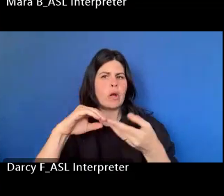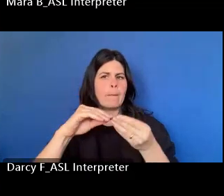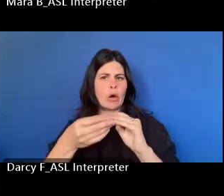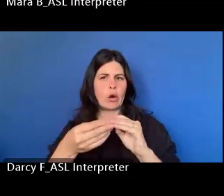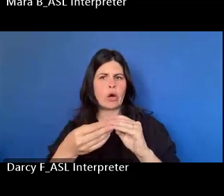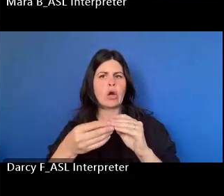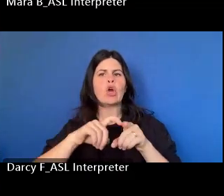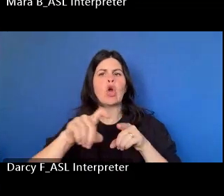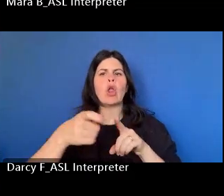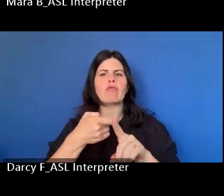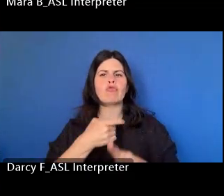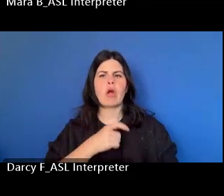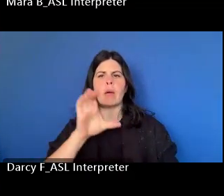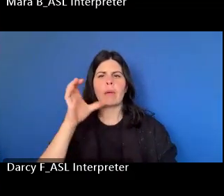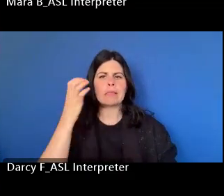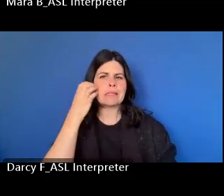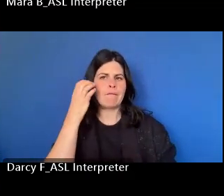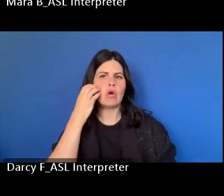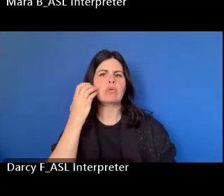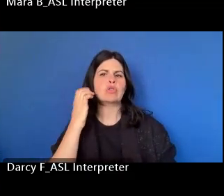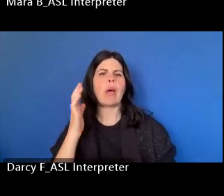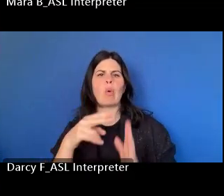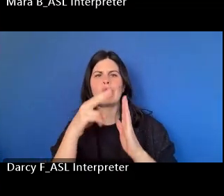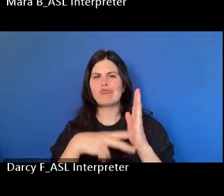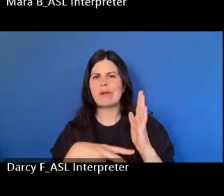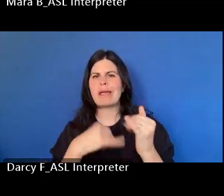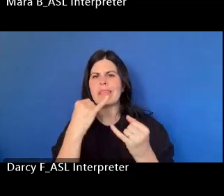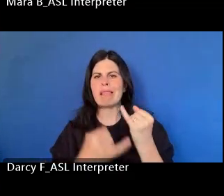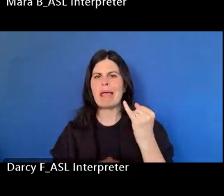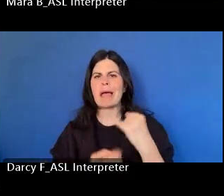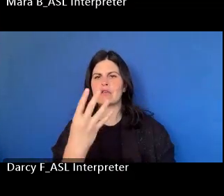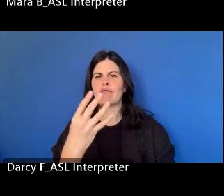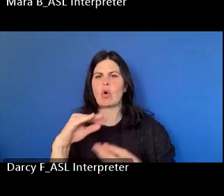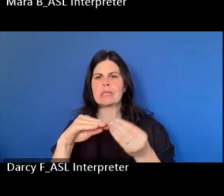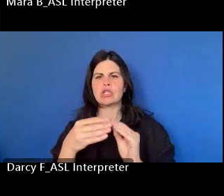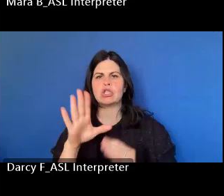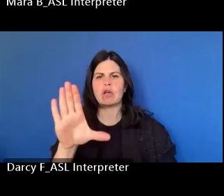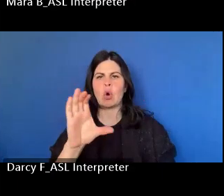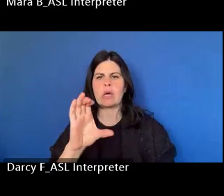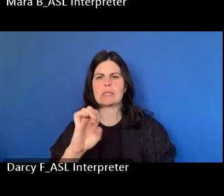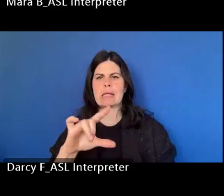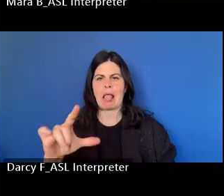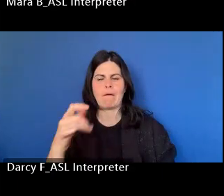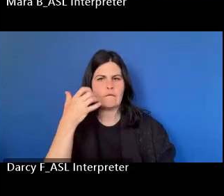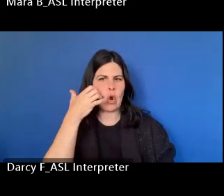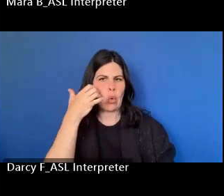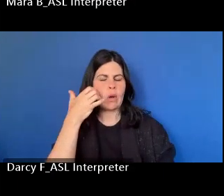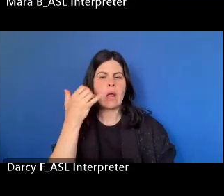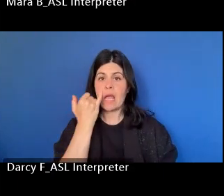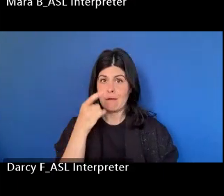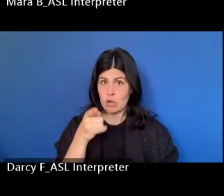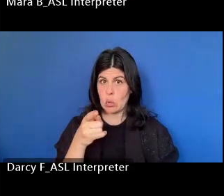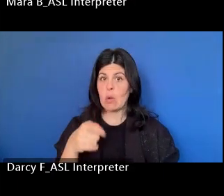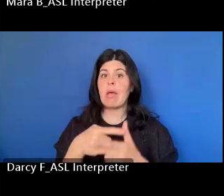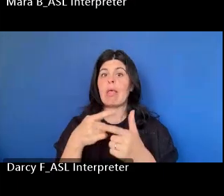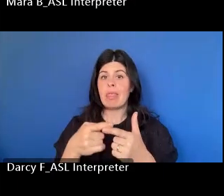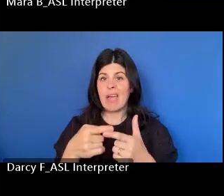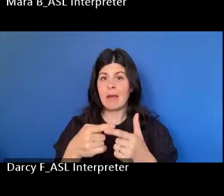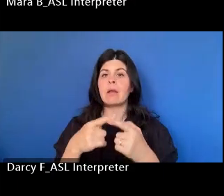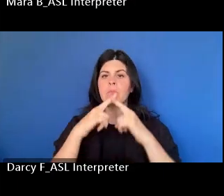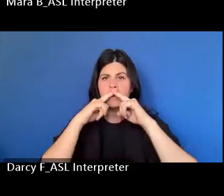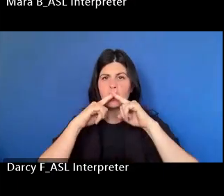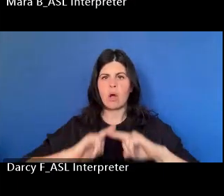on their cell, it looks like. So I'm just going to read off the last 4 digits of your cell. If that's you, then we're going to unmute you, and then